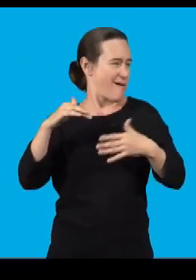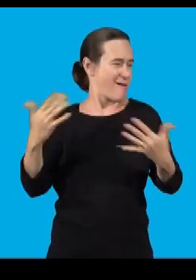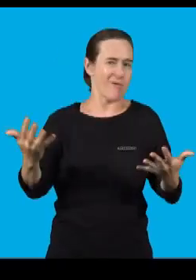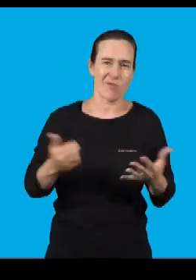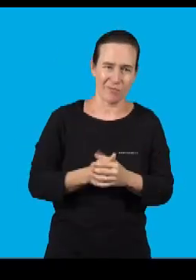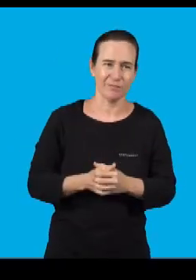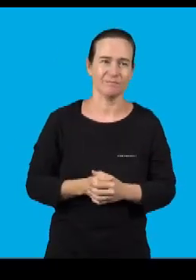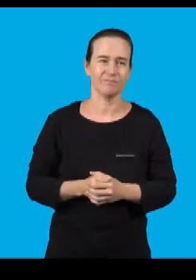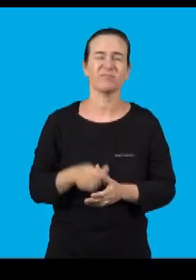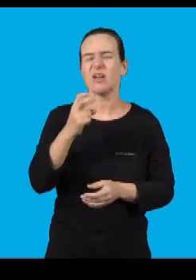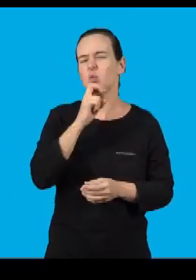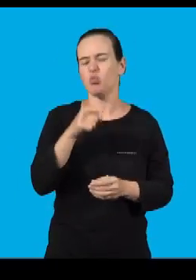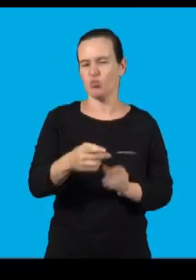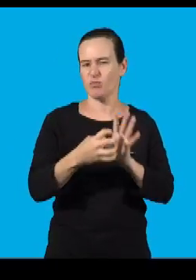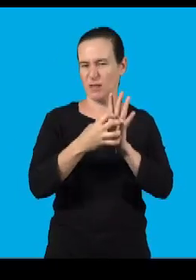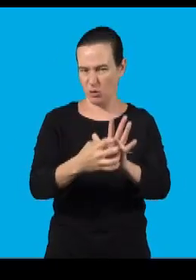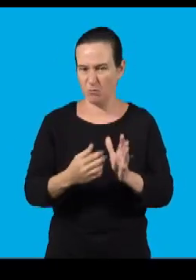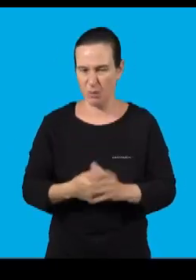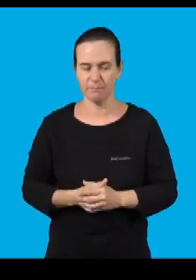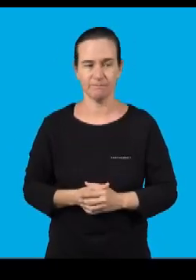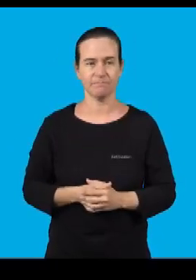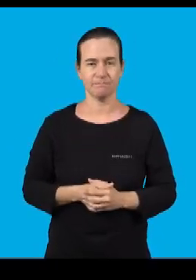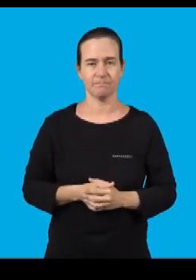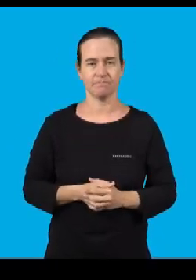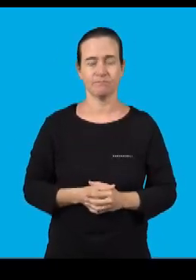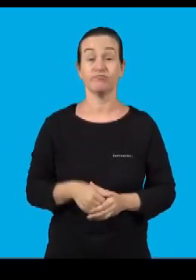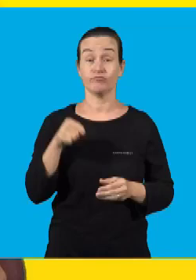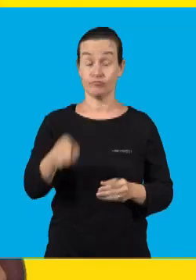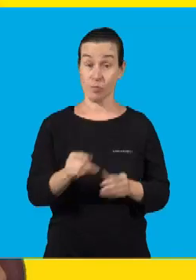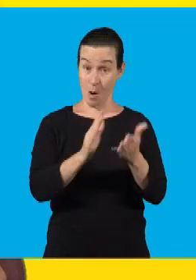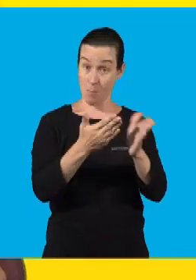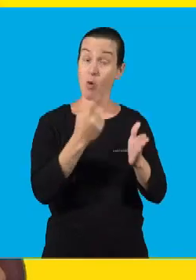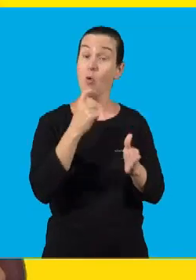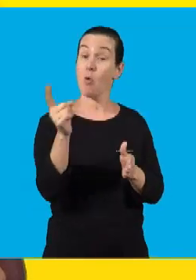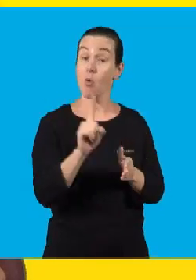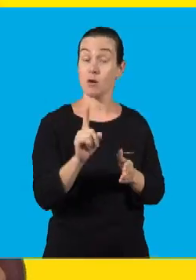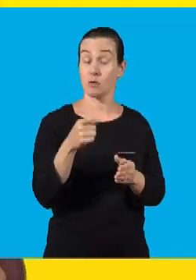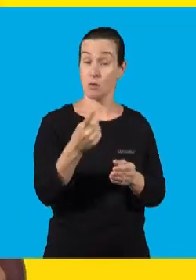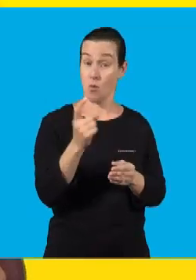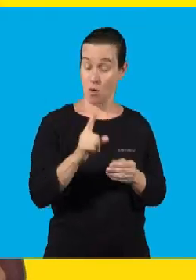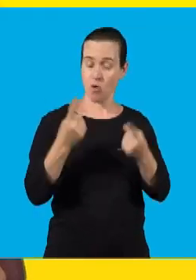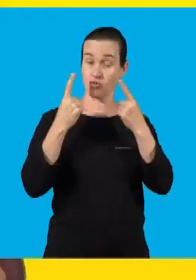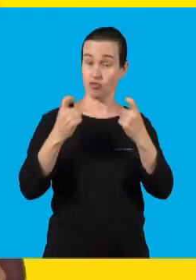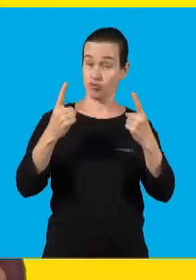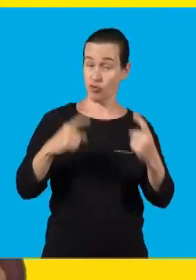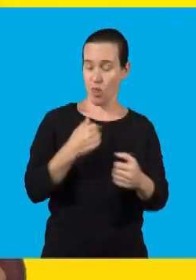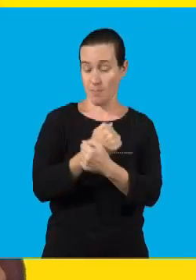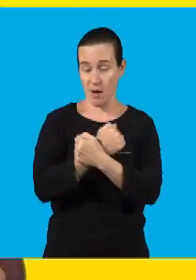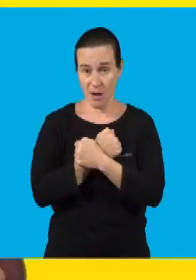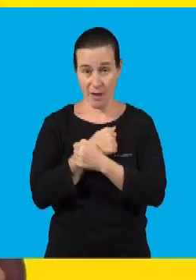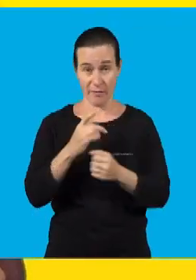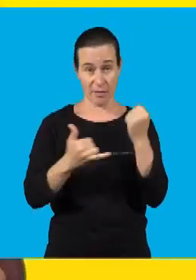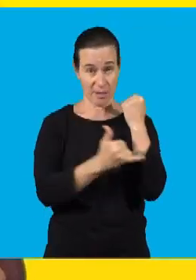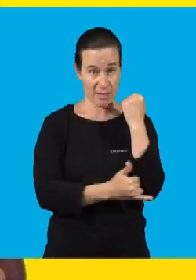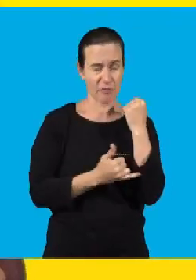building blocks of literature to respond to a question. So we are going to look at the novel Cry the Beloved Country, all right? And it's